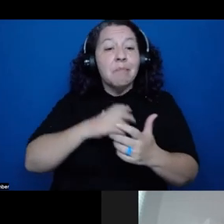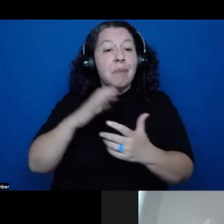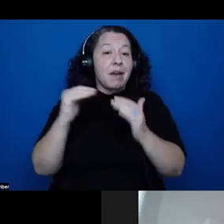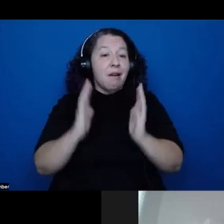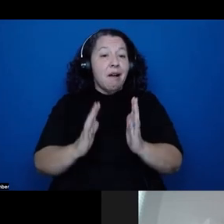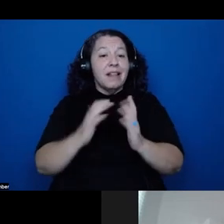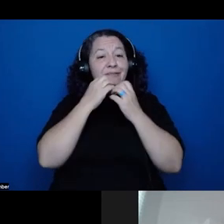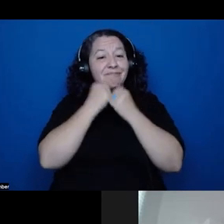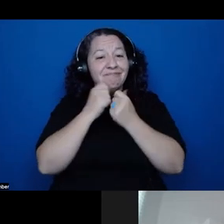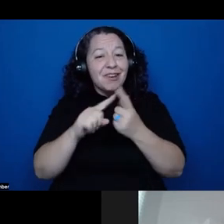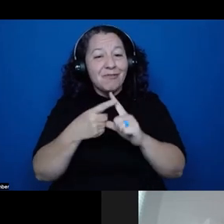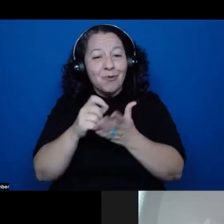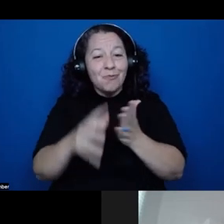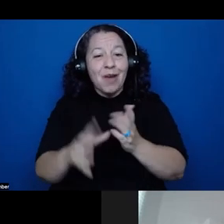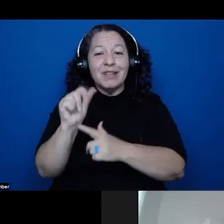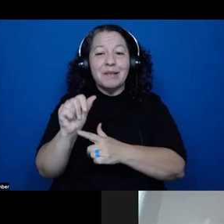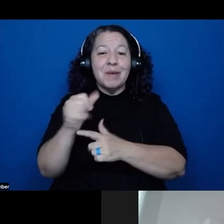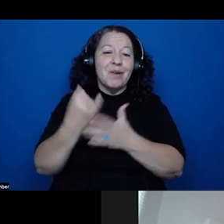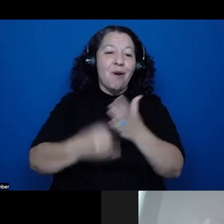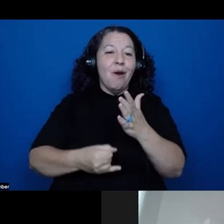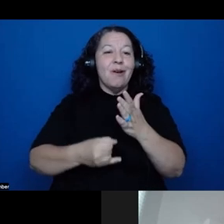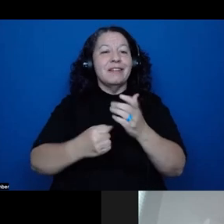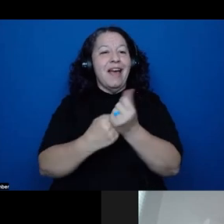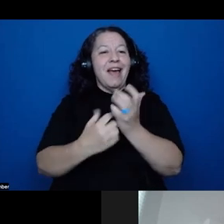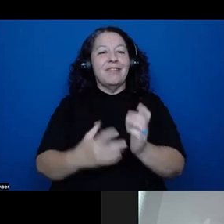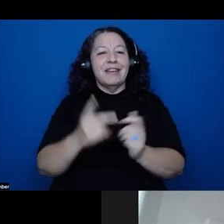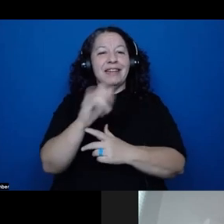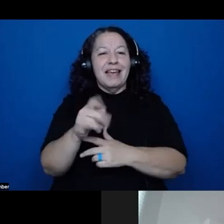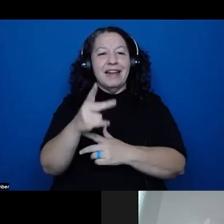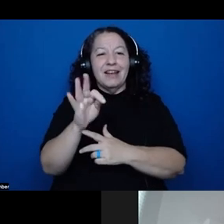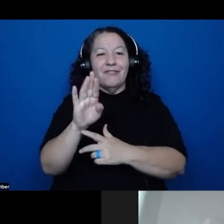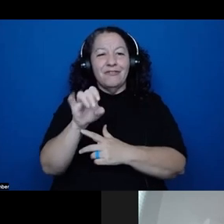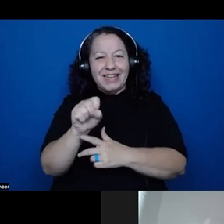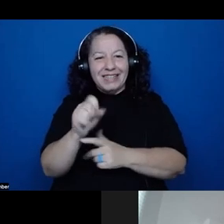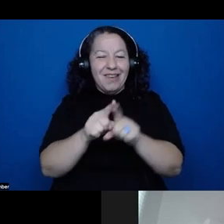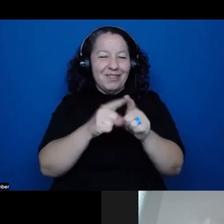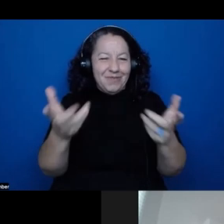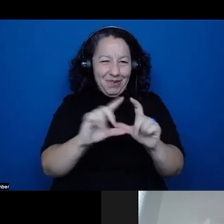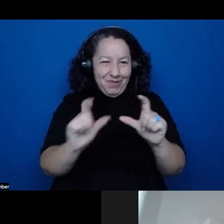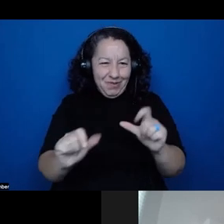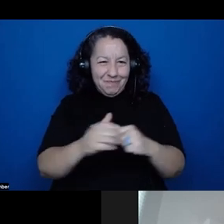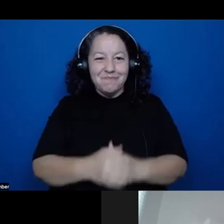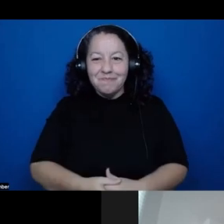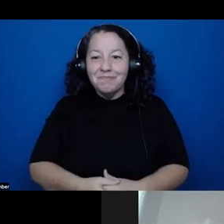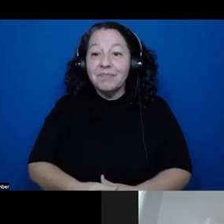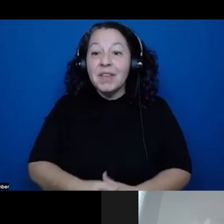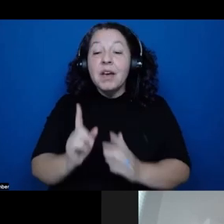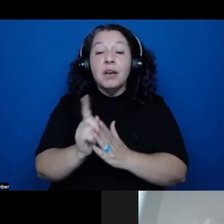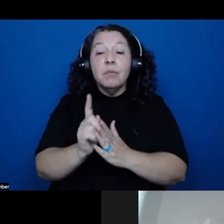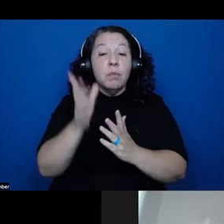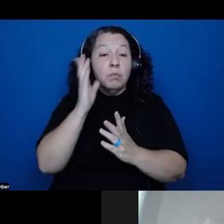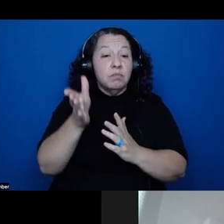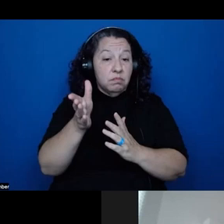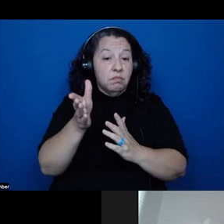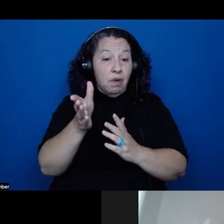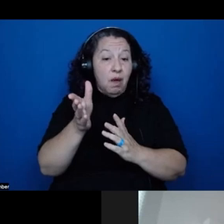and disability arts advocate, Kenny Fries, who is also in the Zoom room. In a moment, I will introduce our